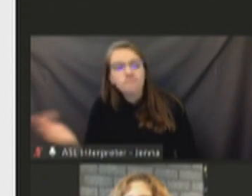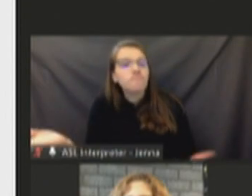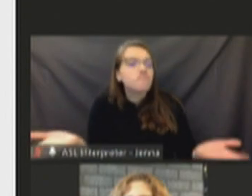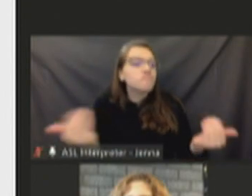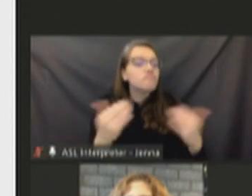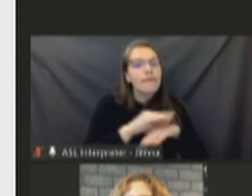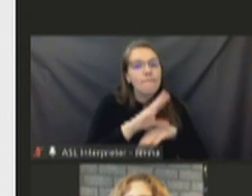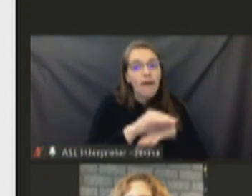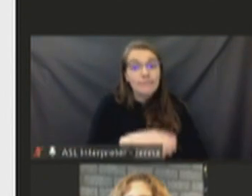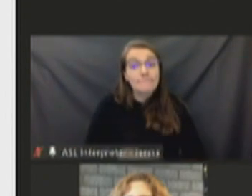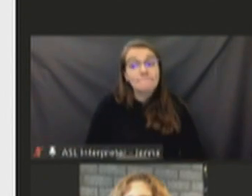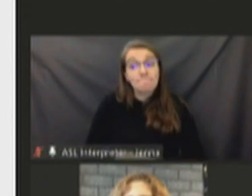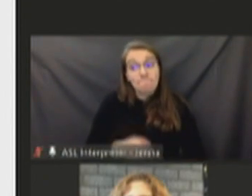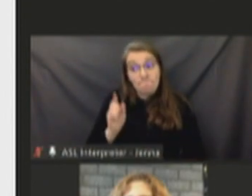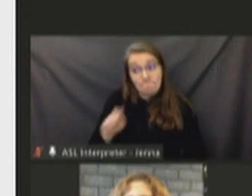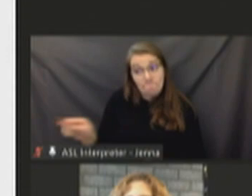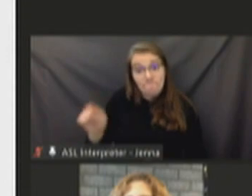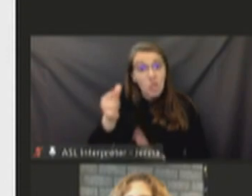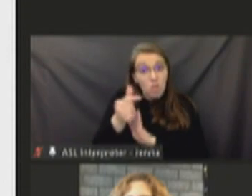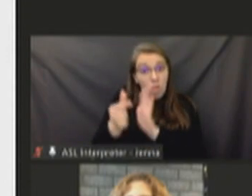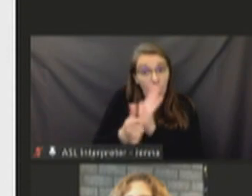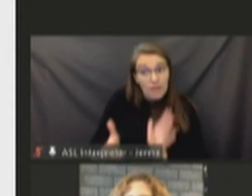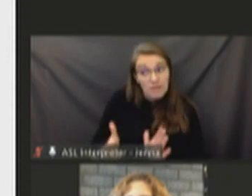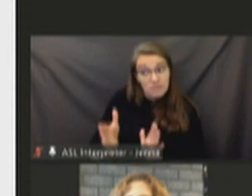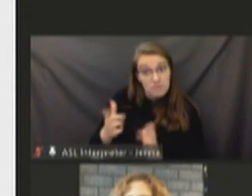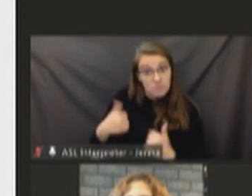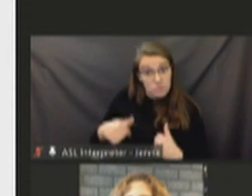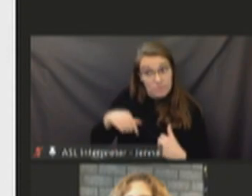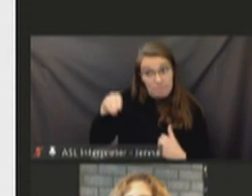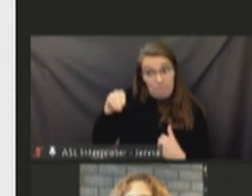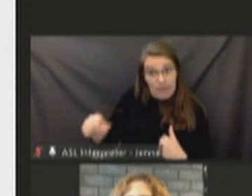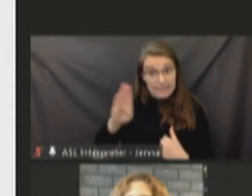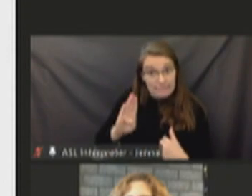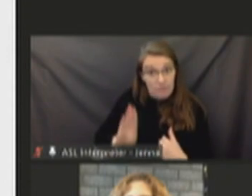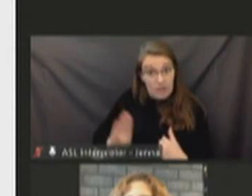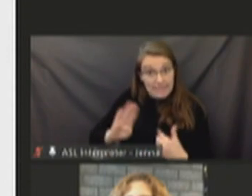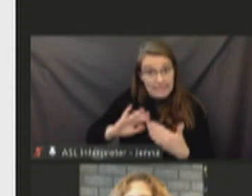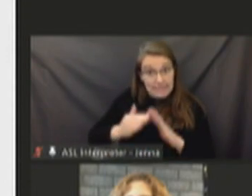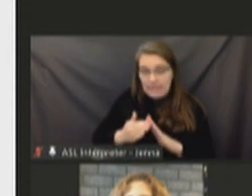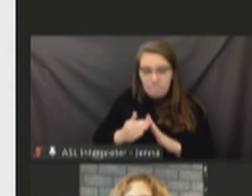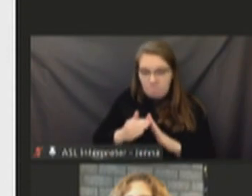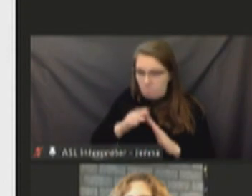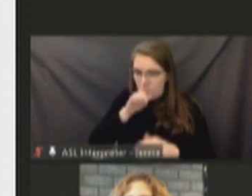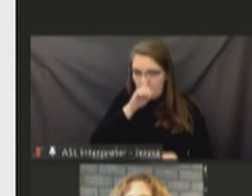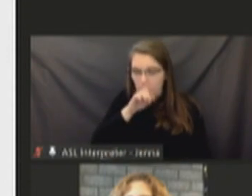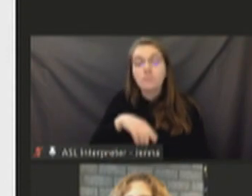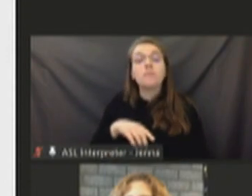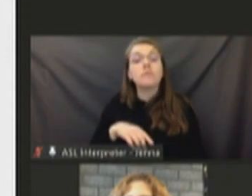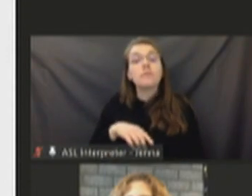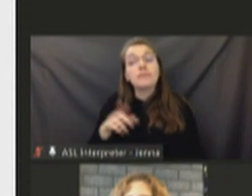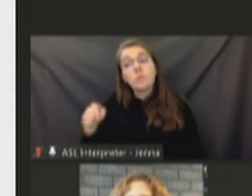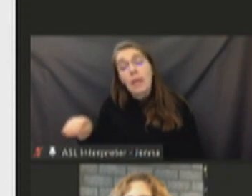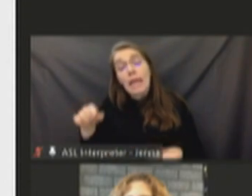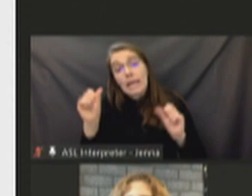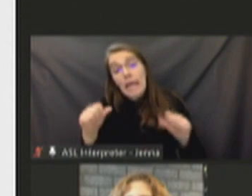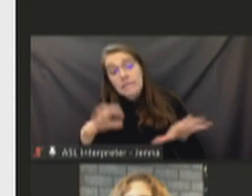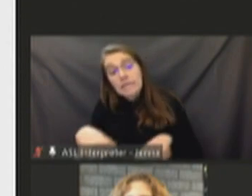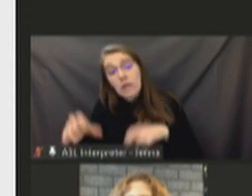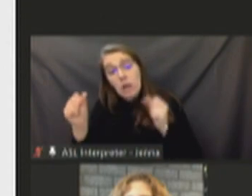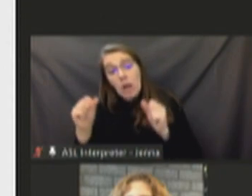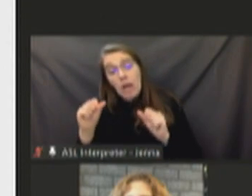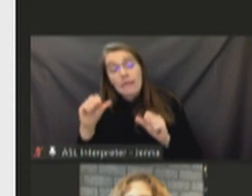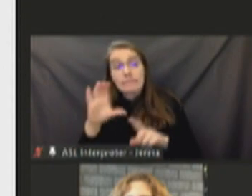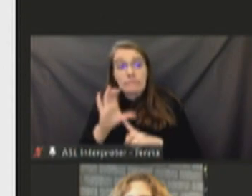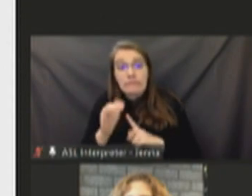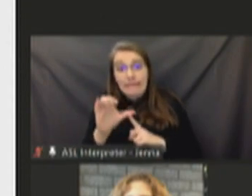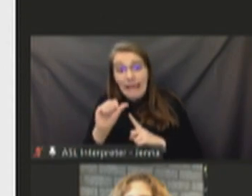actually employed by the city of Boston, they can only provide advice and not necessarily take on the cases. But what they end up doing is